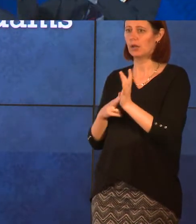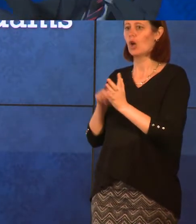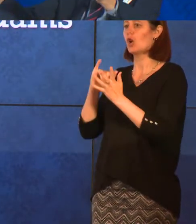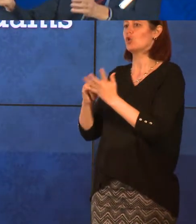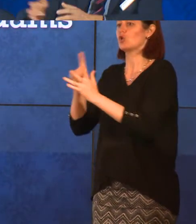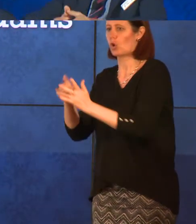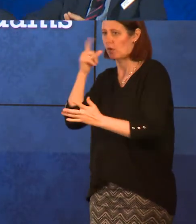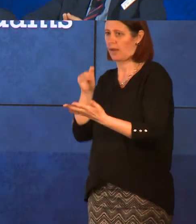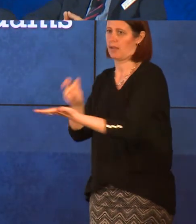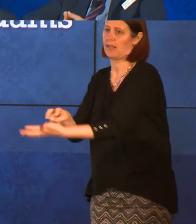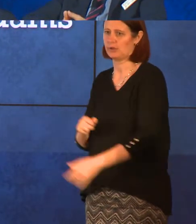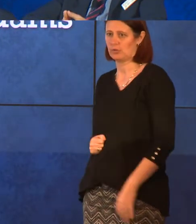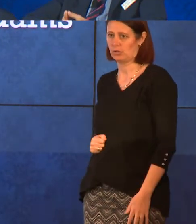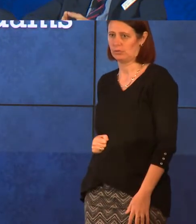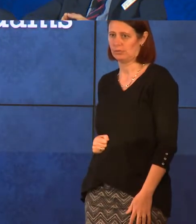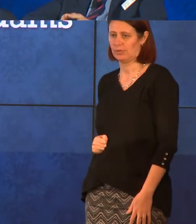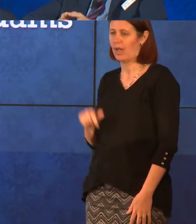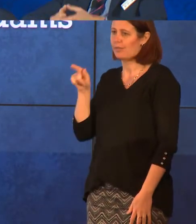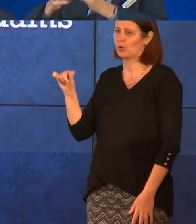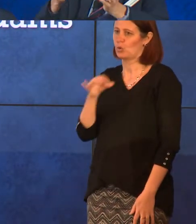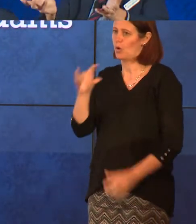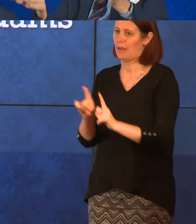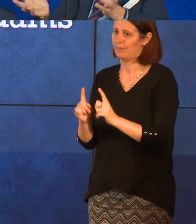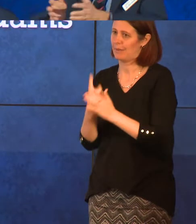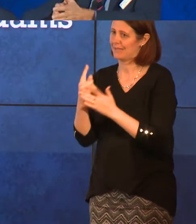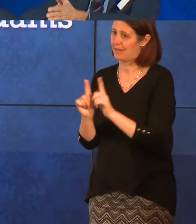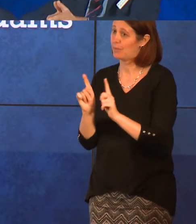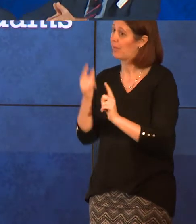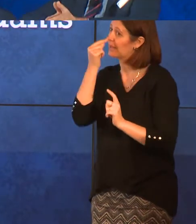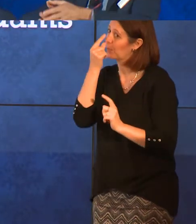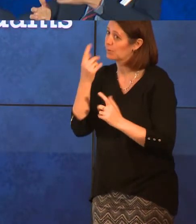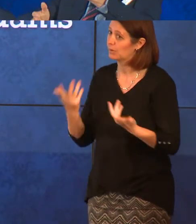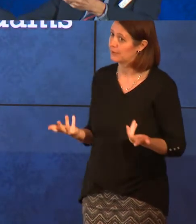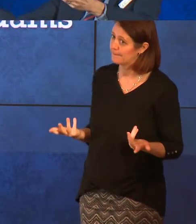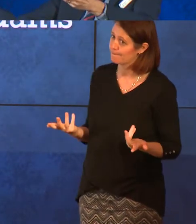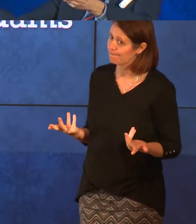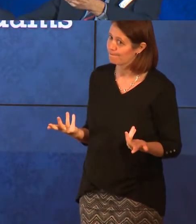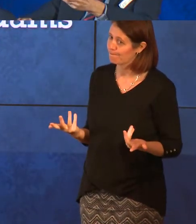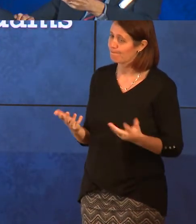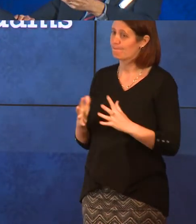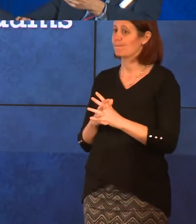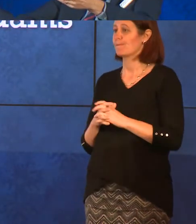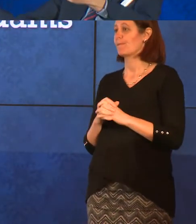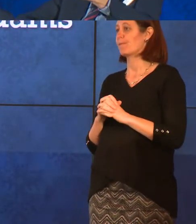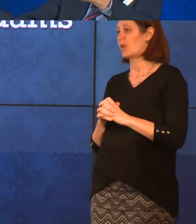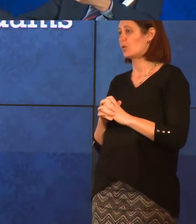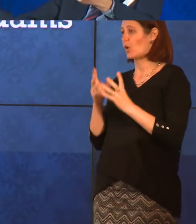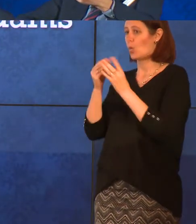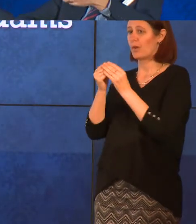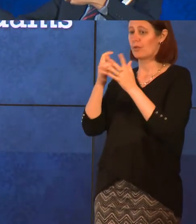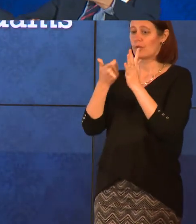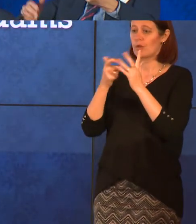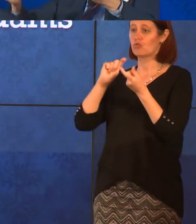be, none of us would be suggesting should happen, but still is a possibility. But in terms of